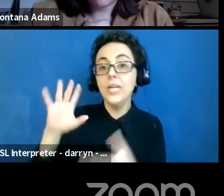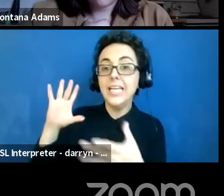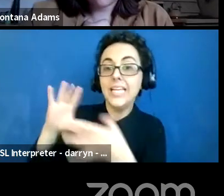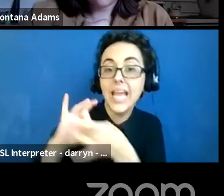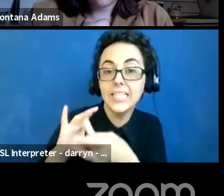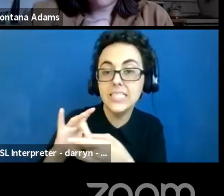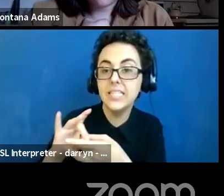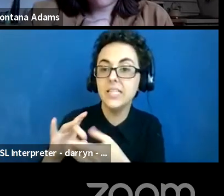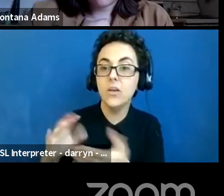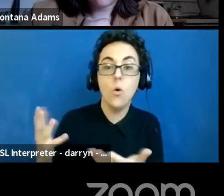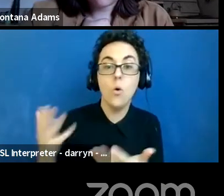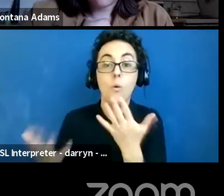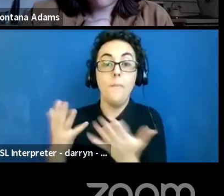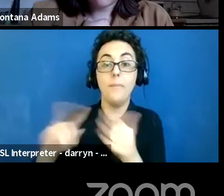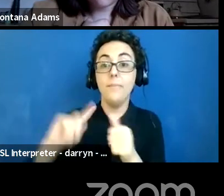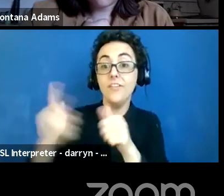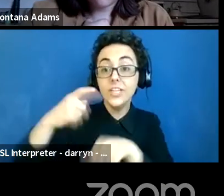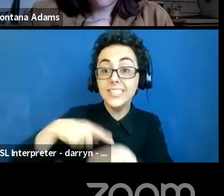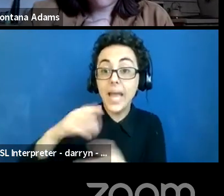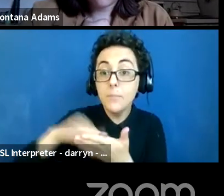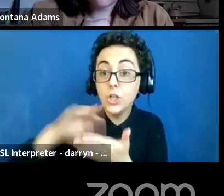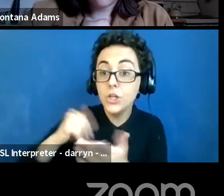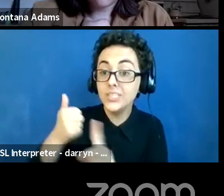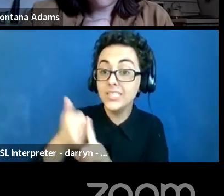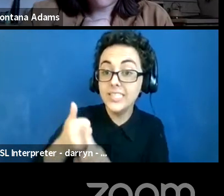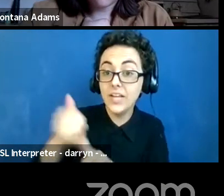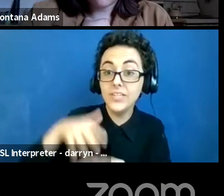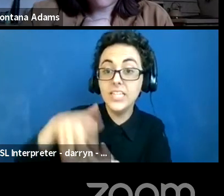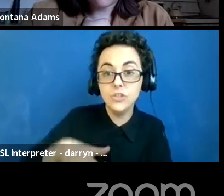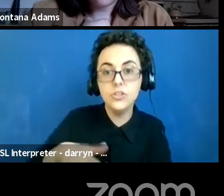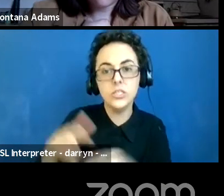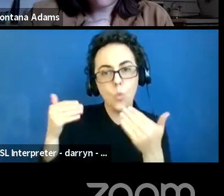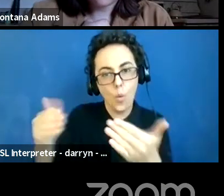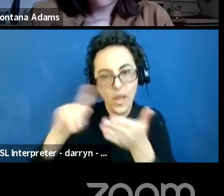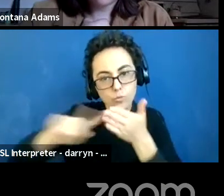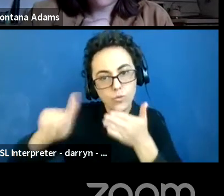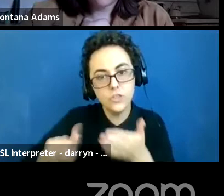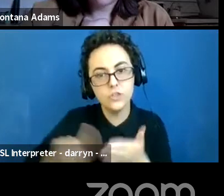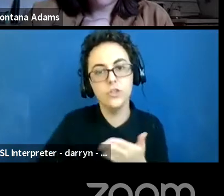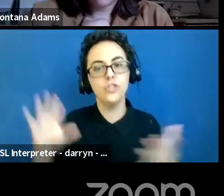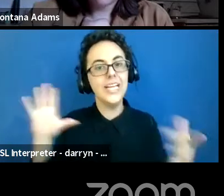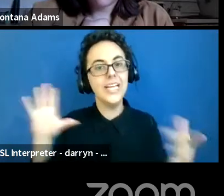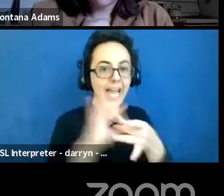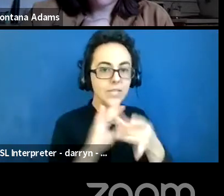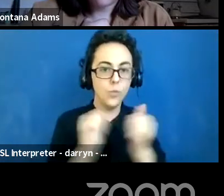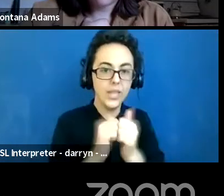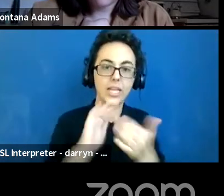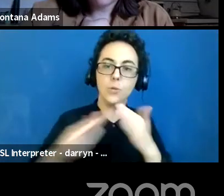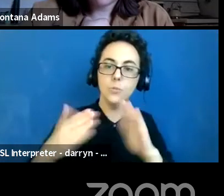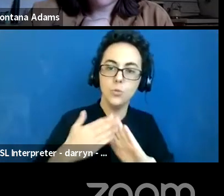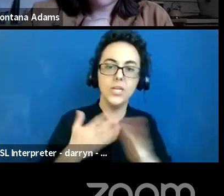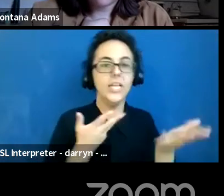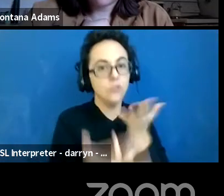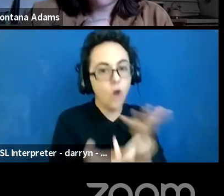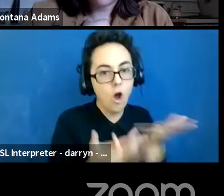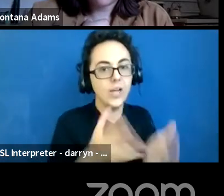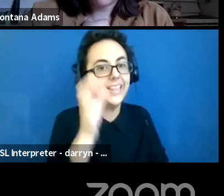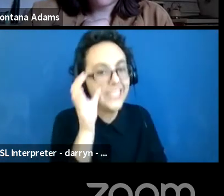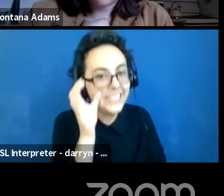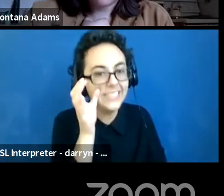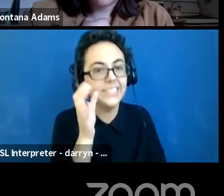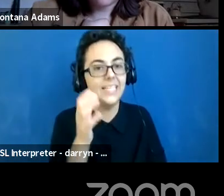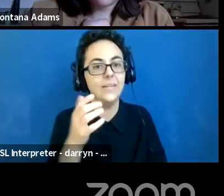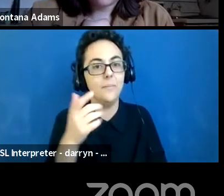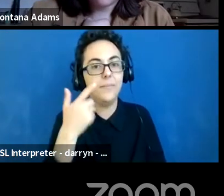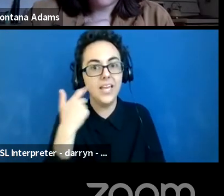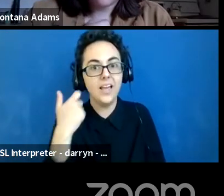they are Indigenous, like to do the research and talk to the community members, because trust me, I think a lot of us